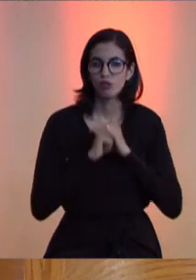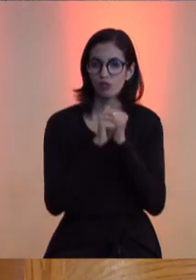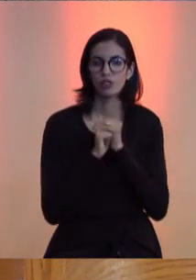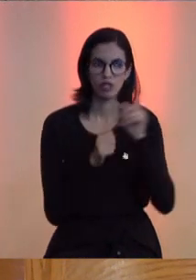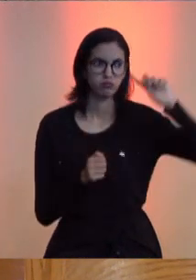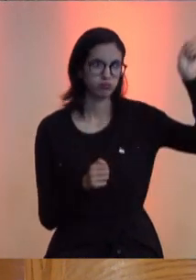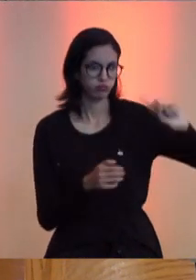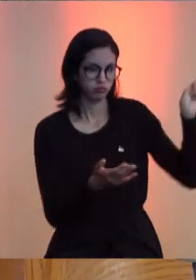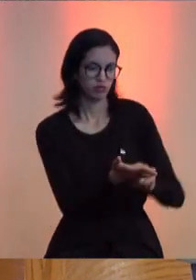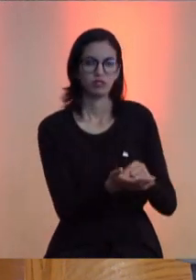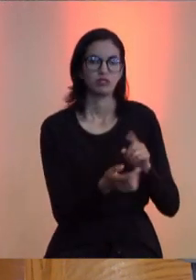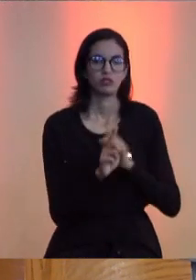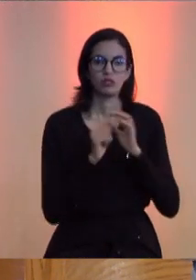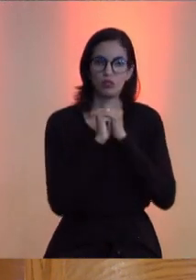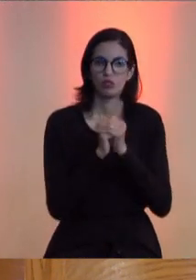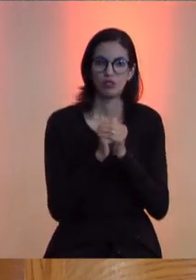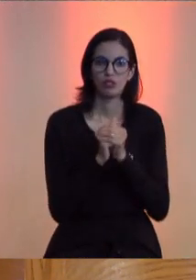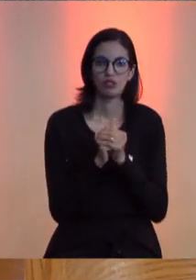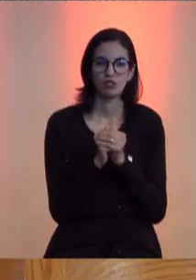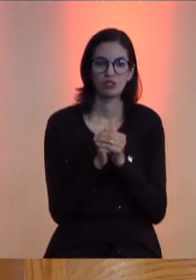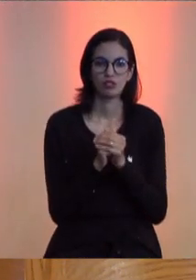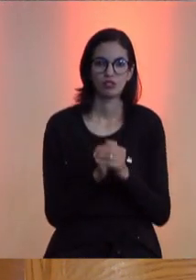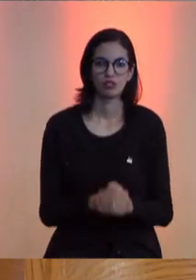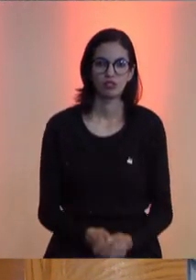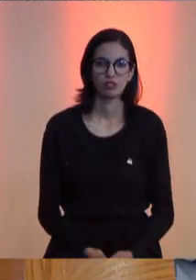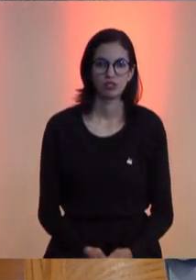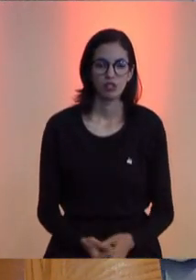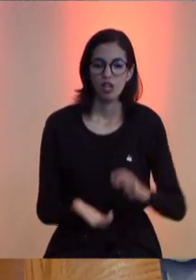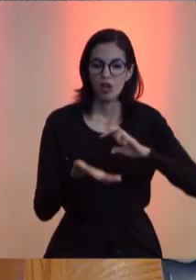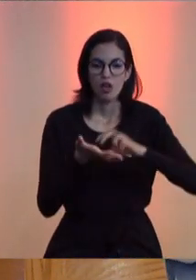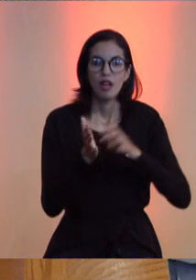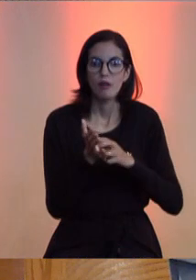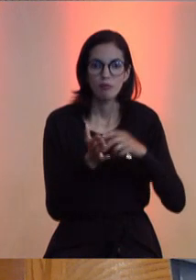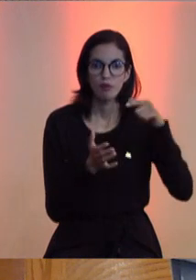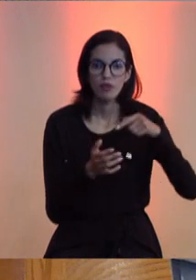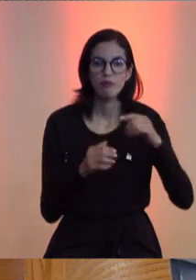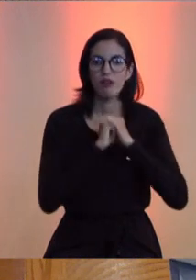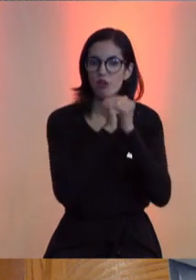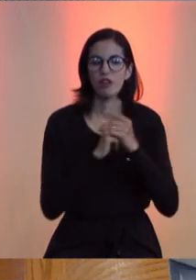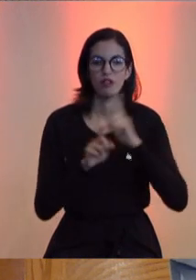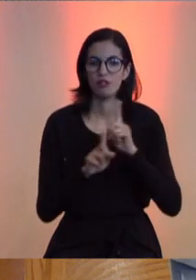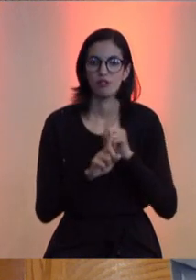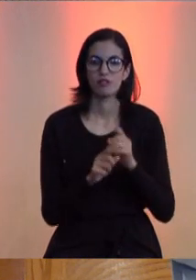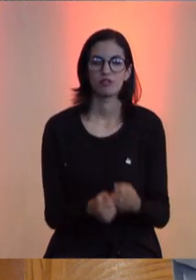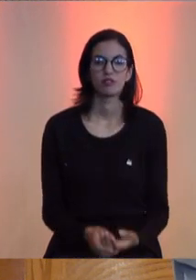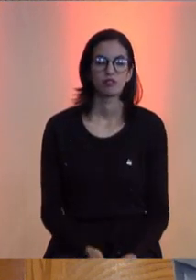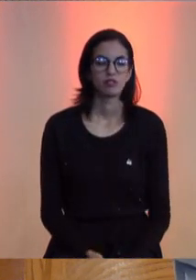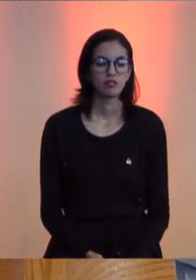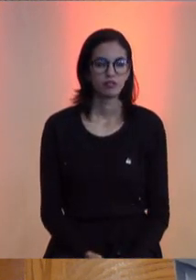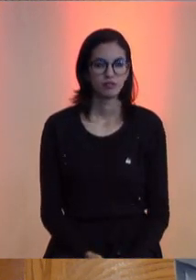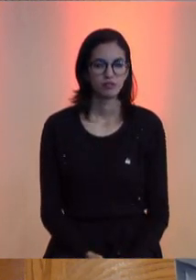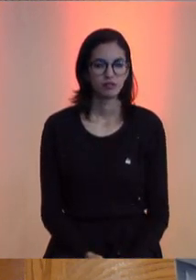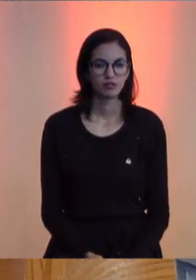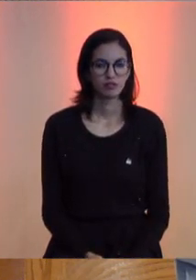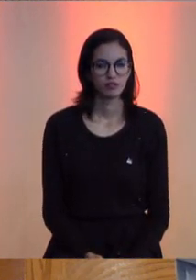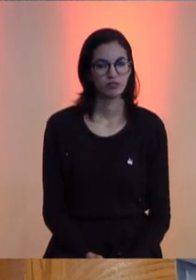don't pray when you are in trouble. No tienes que orar cuando estás en problema. You don't pray. Some people say, when I get an accident, I'll